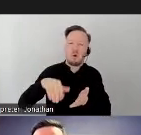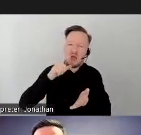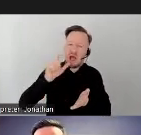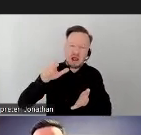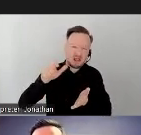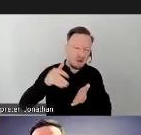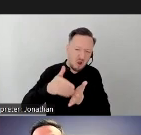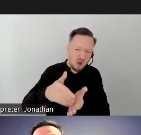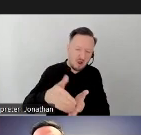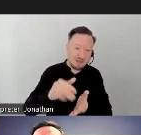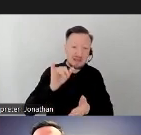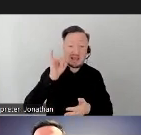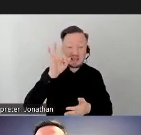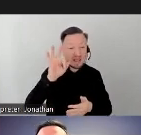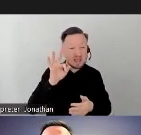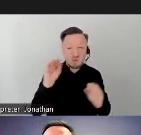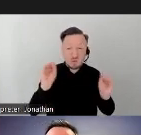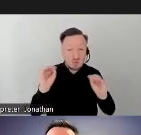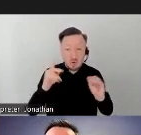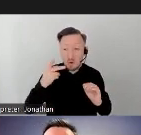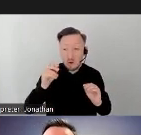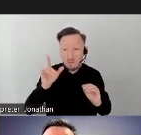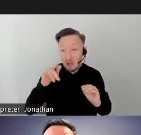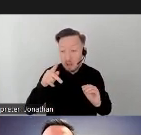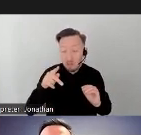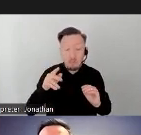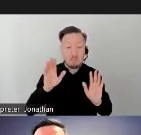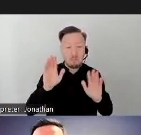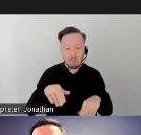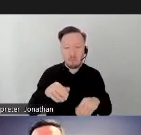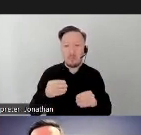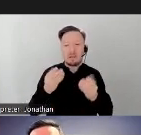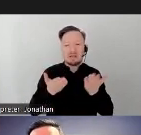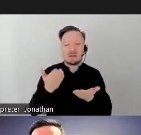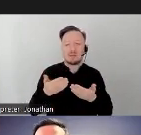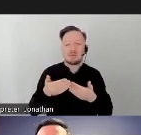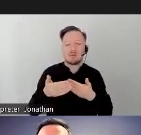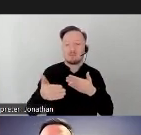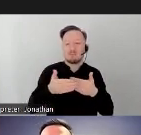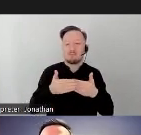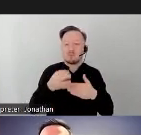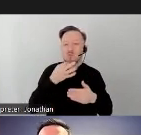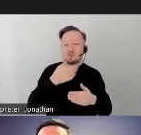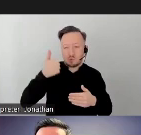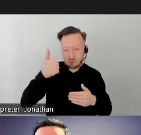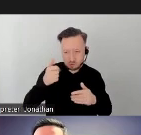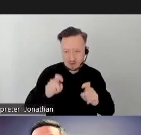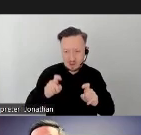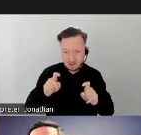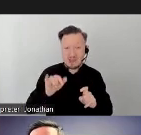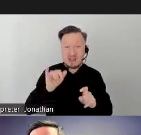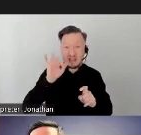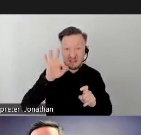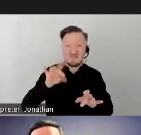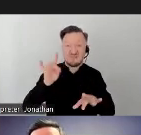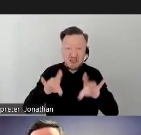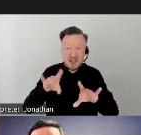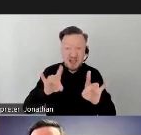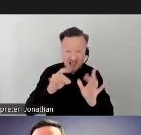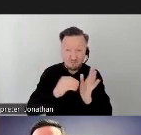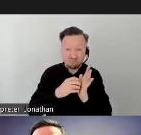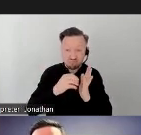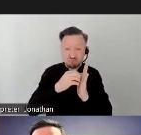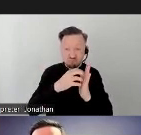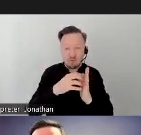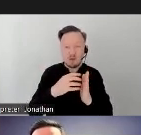risk polyps, then you can repeat your screen at a 10-year time period. And again, these discussions should be done with your